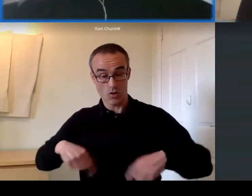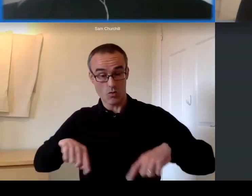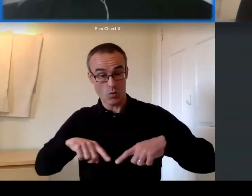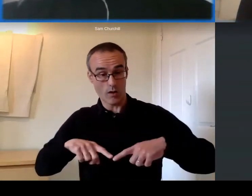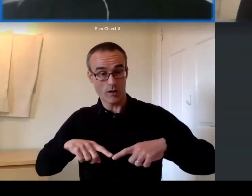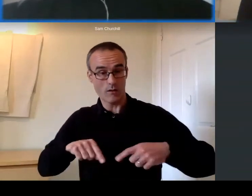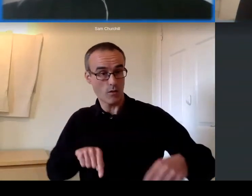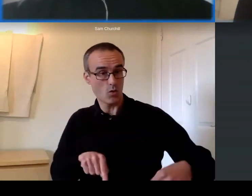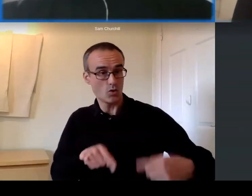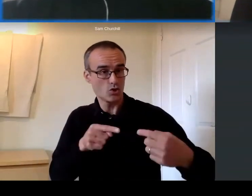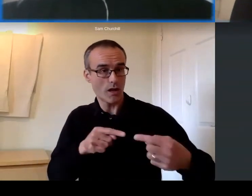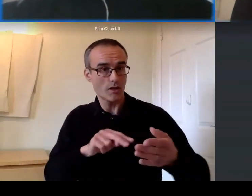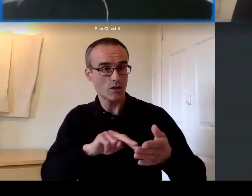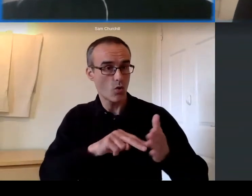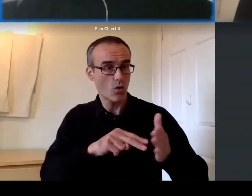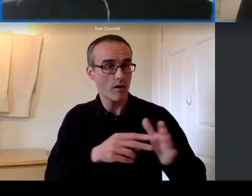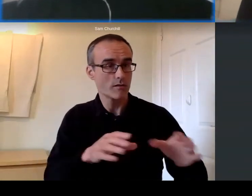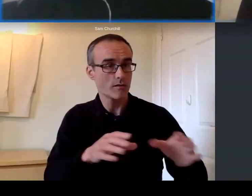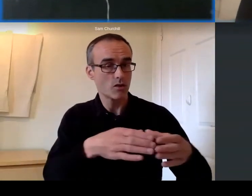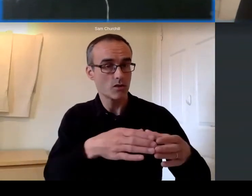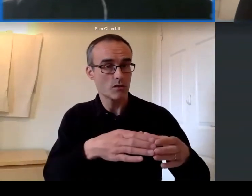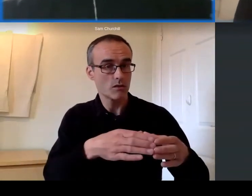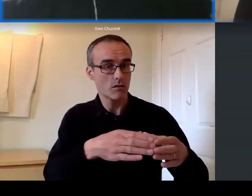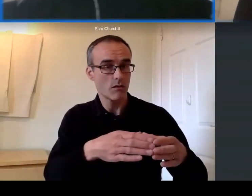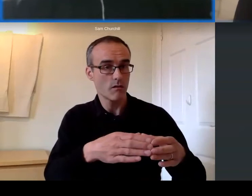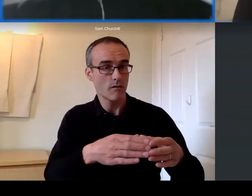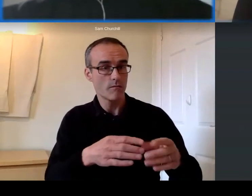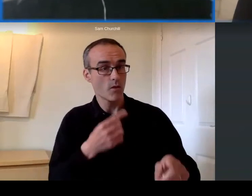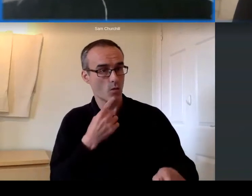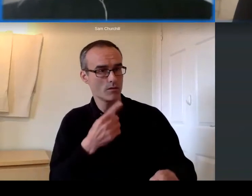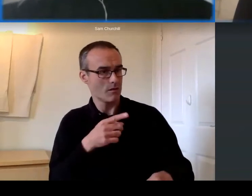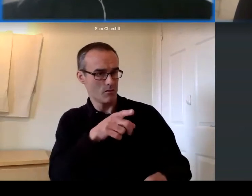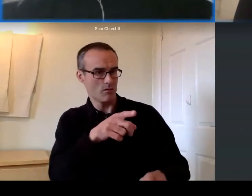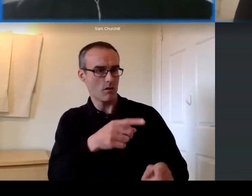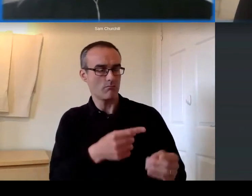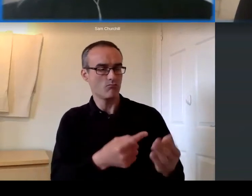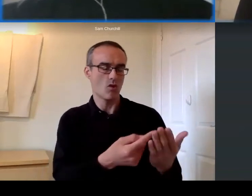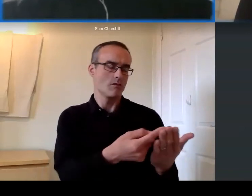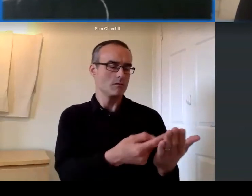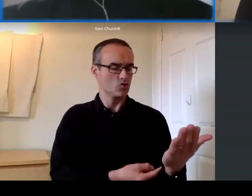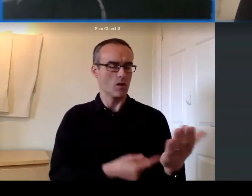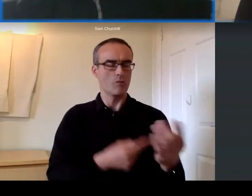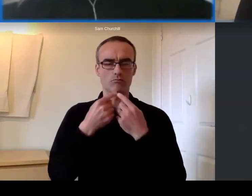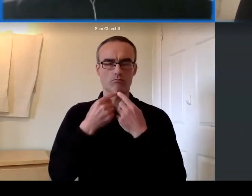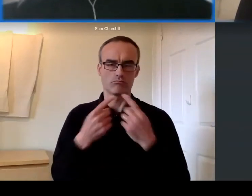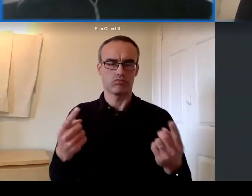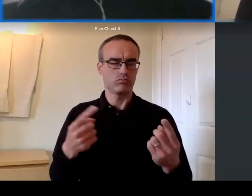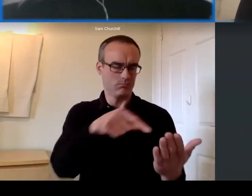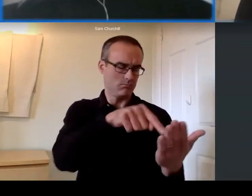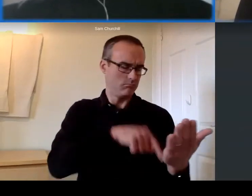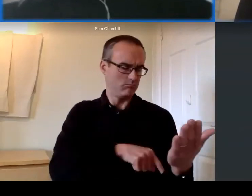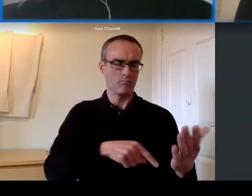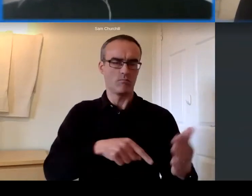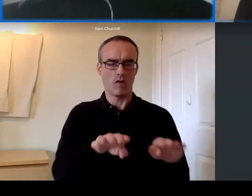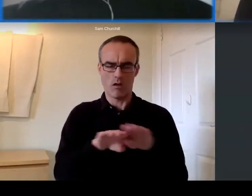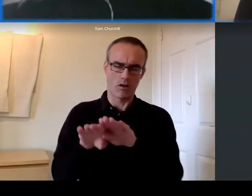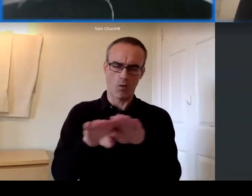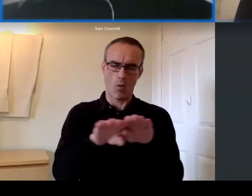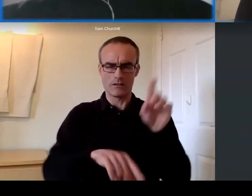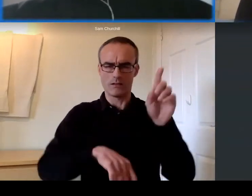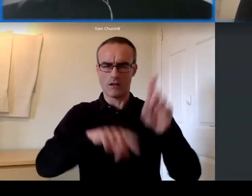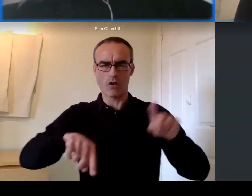say, okay, you know, you're putting statements out around that, around equality and diversity, but what is the action plan